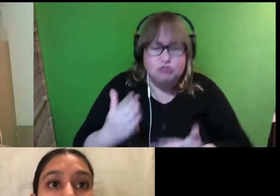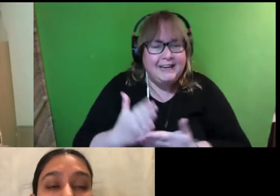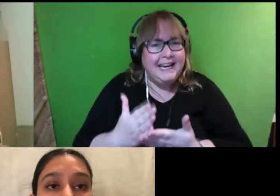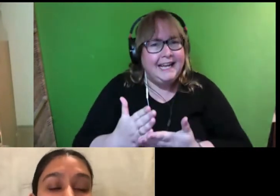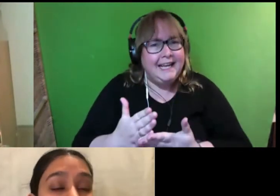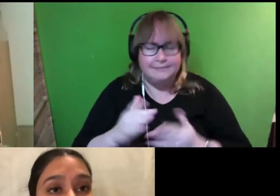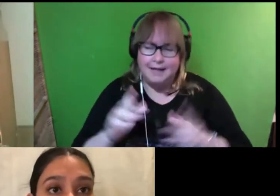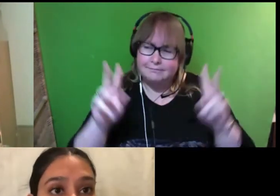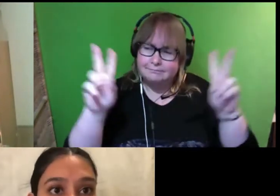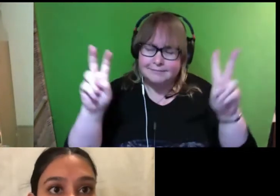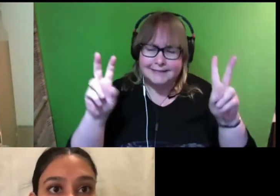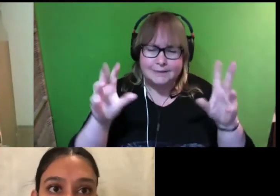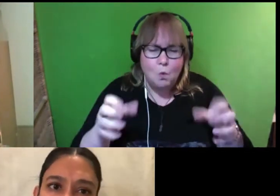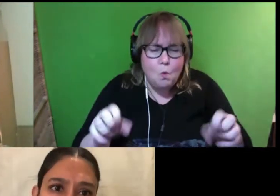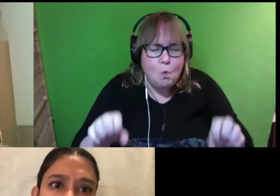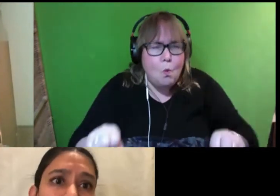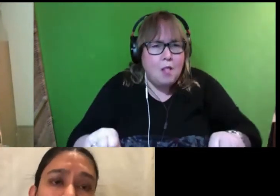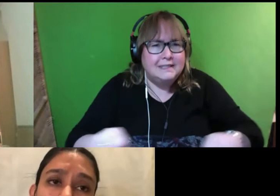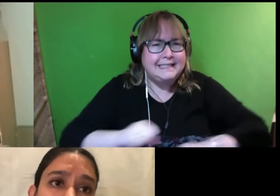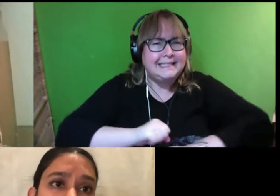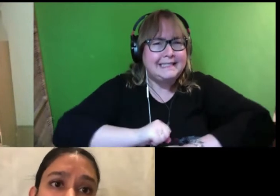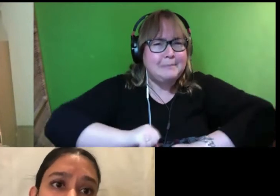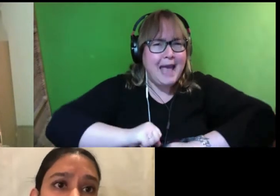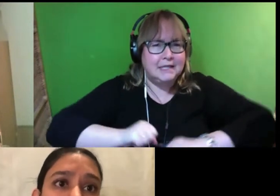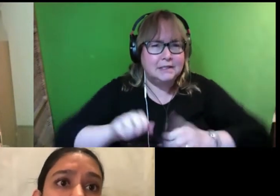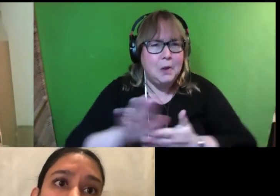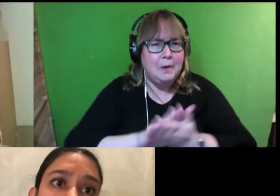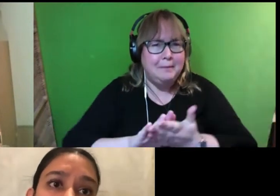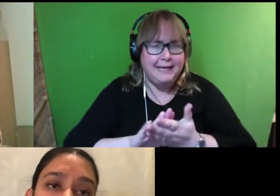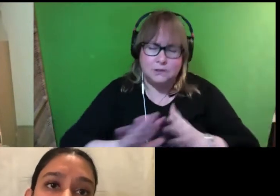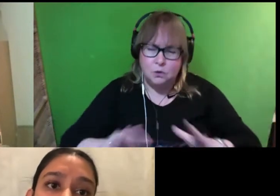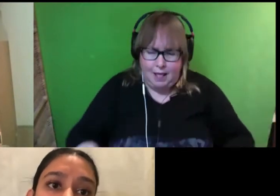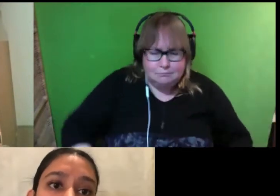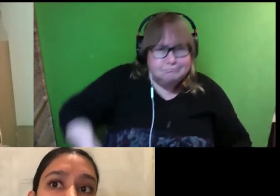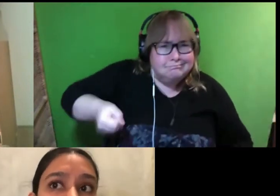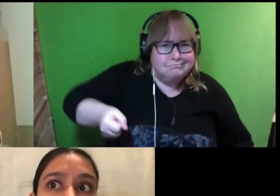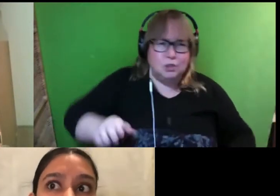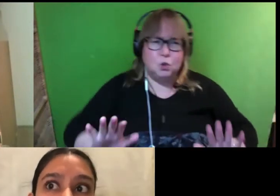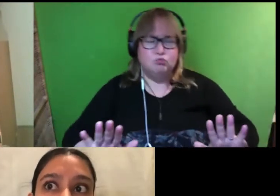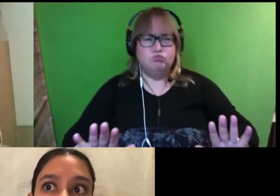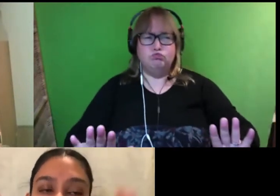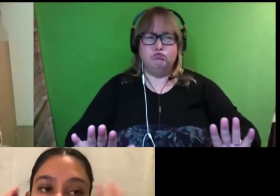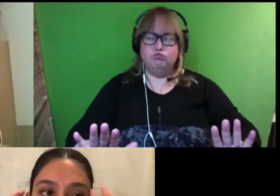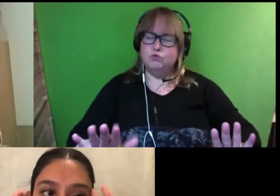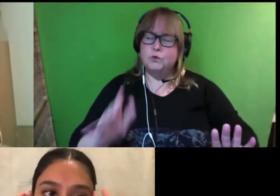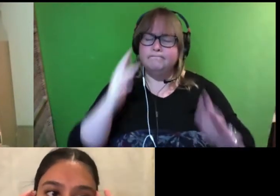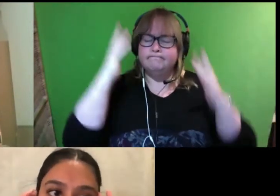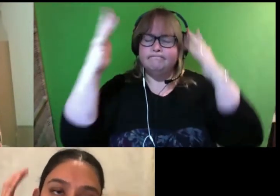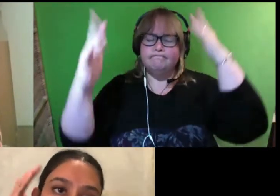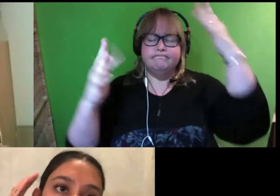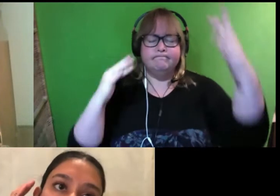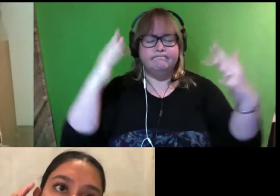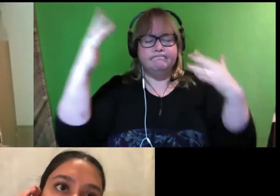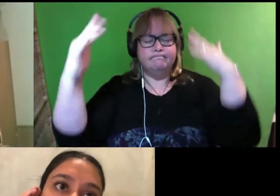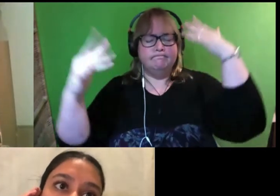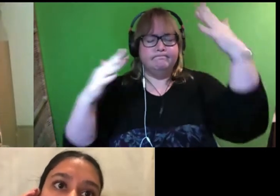a place to gather. Even with the project that we've initiated together, Amrita, I'm kind of just seeing it as a place that I can go in